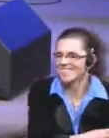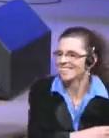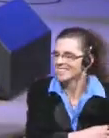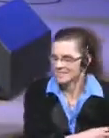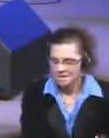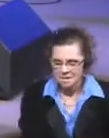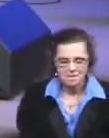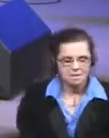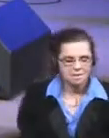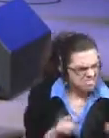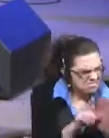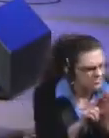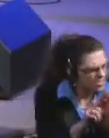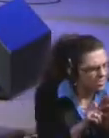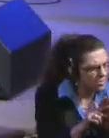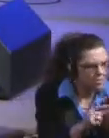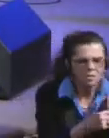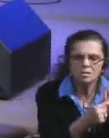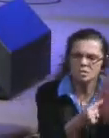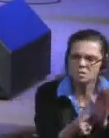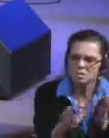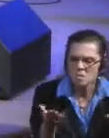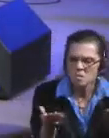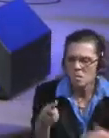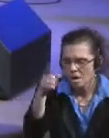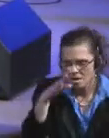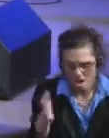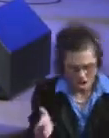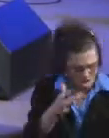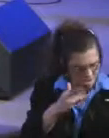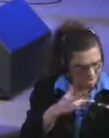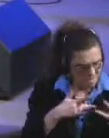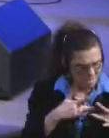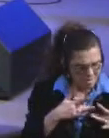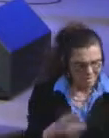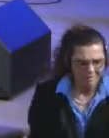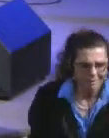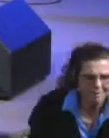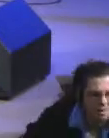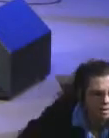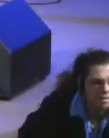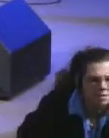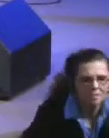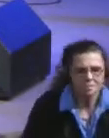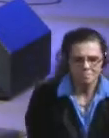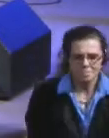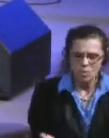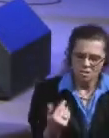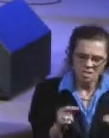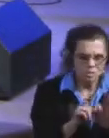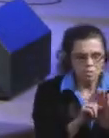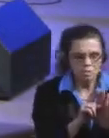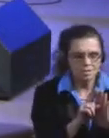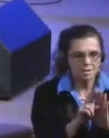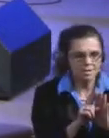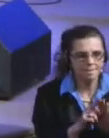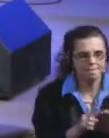Take just a few moments this morning to share with you what God's put on my heart. You know what? I want to take just a second,